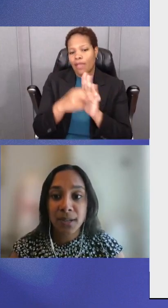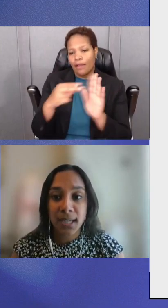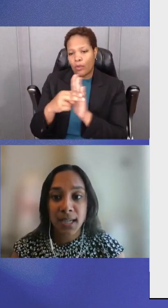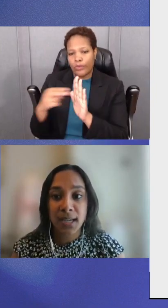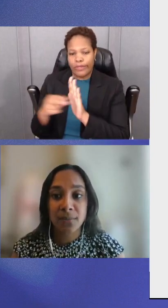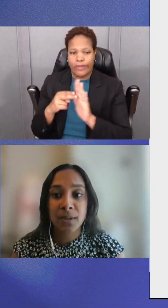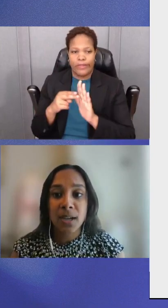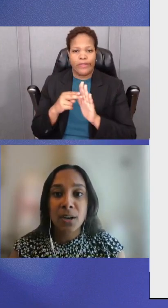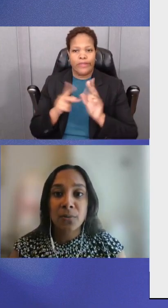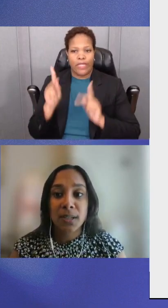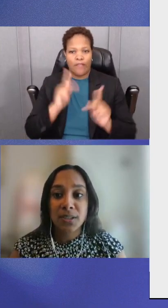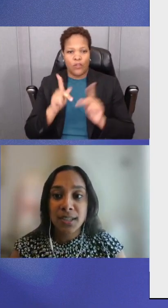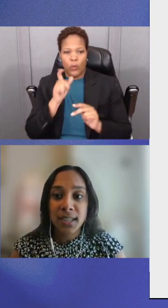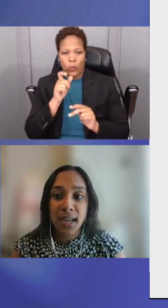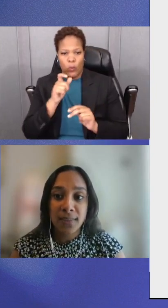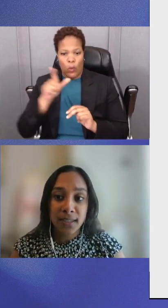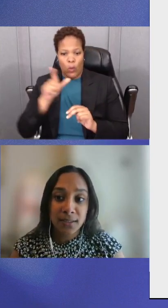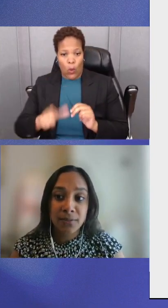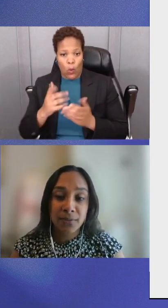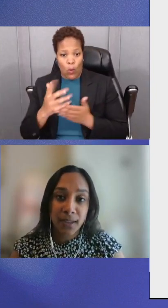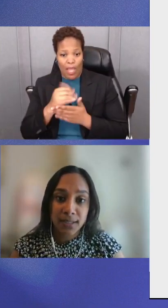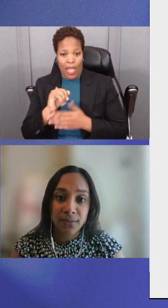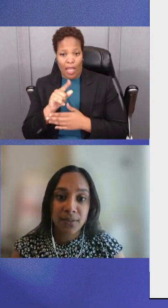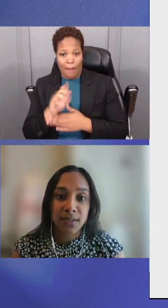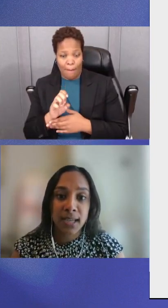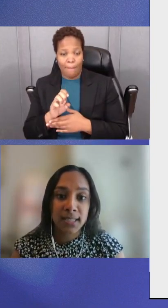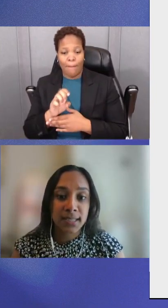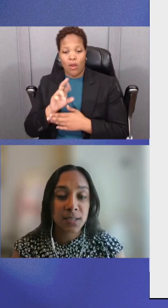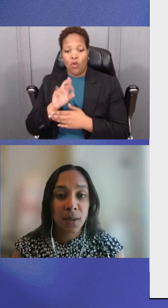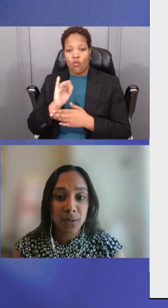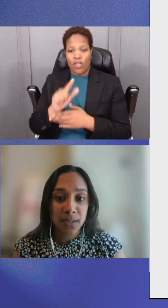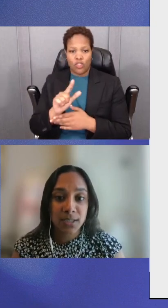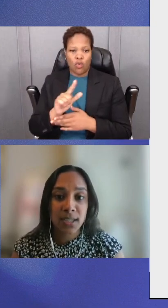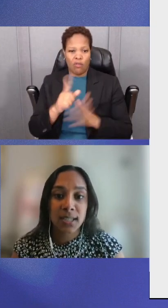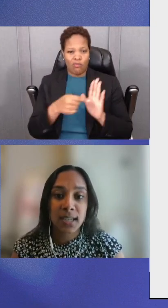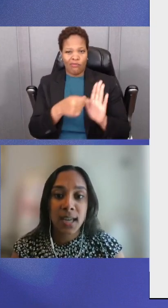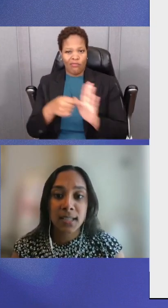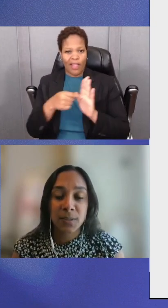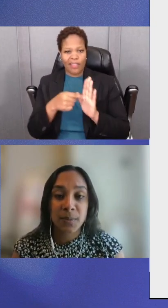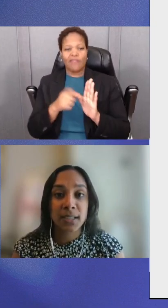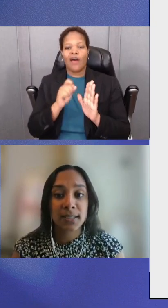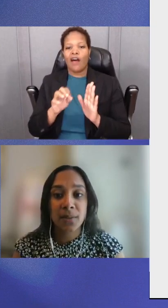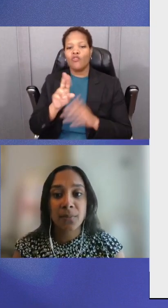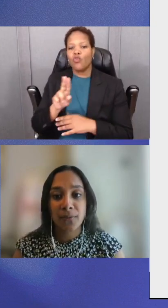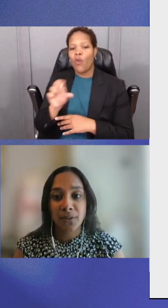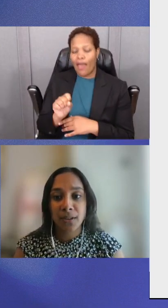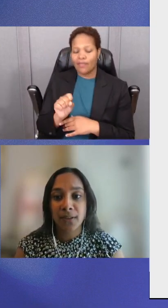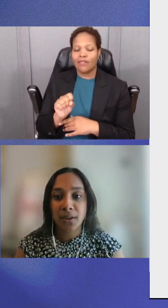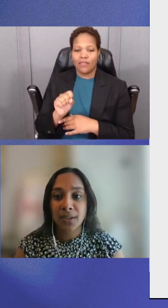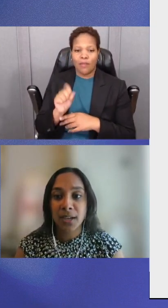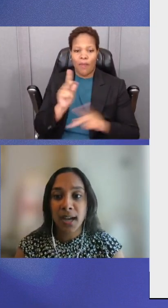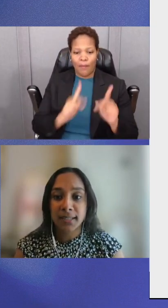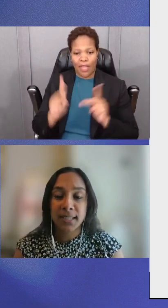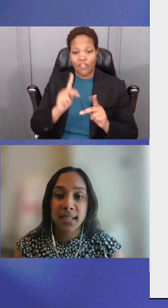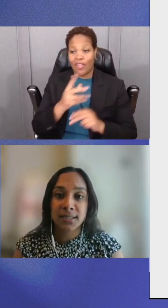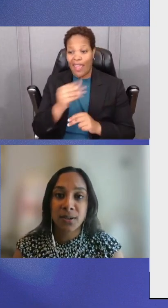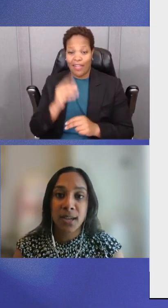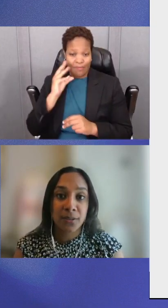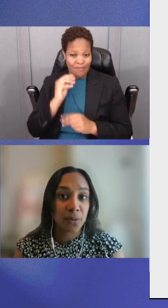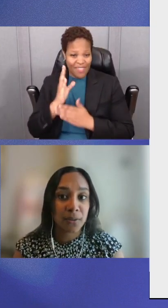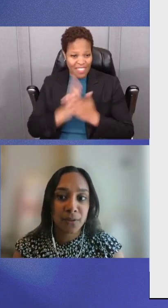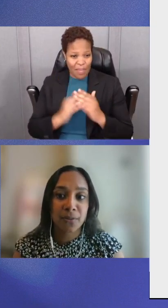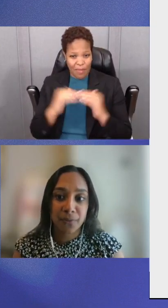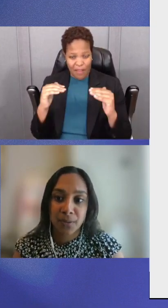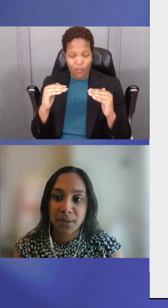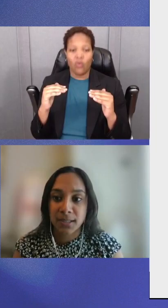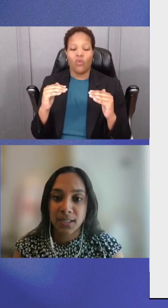lower income, racially and ethnically reflective of the United States population, and experienced some level of healthcare access